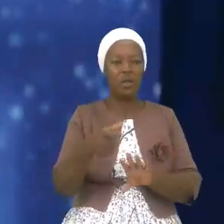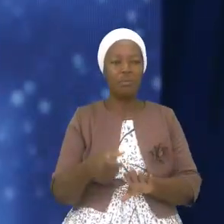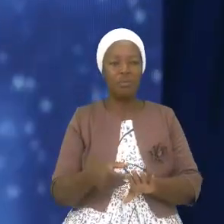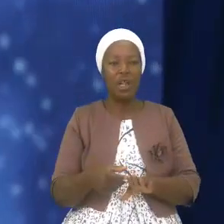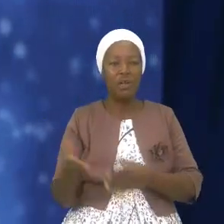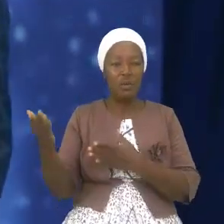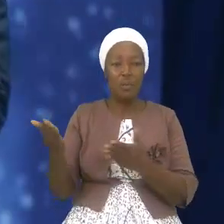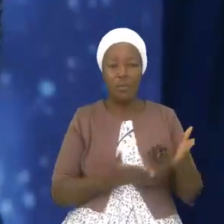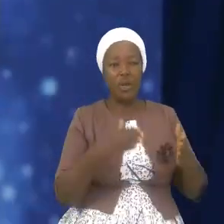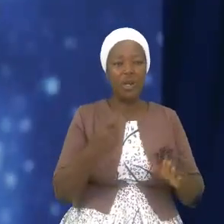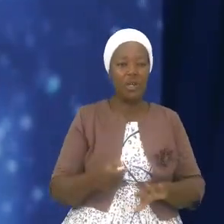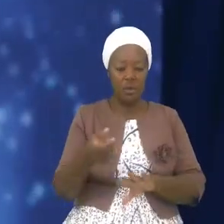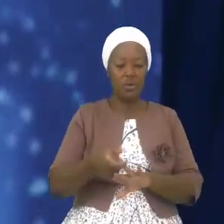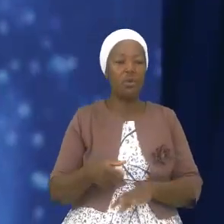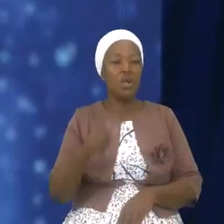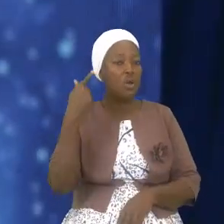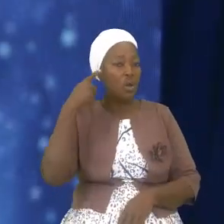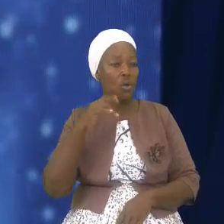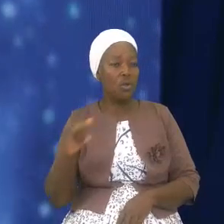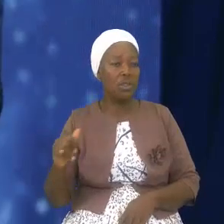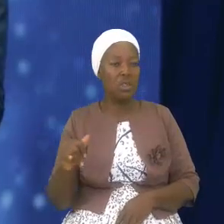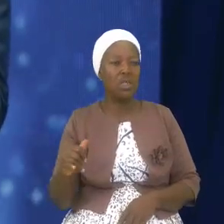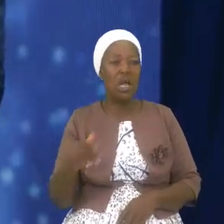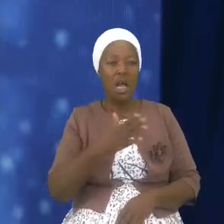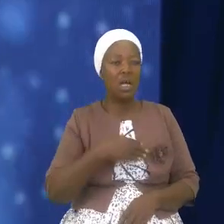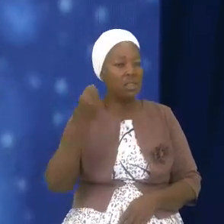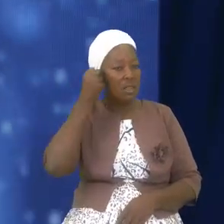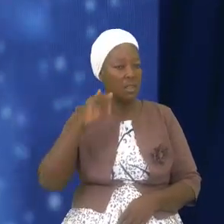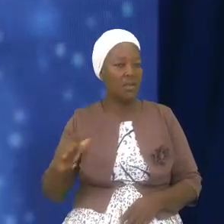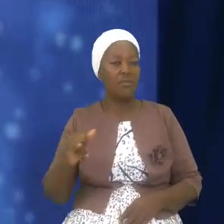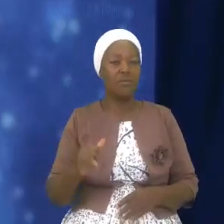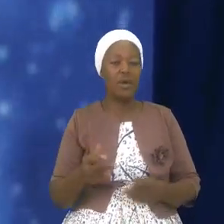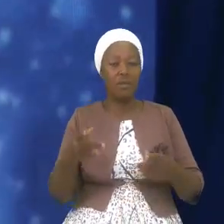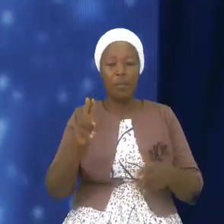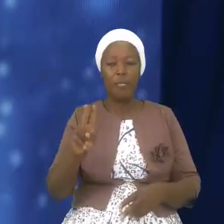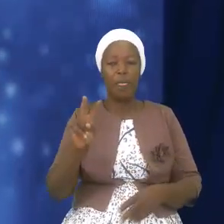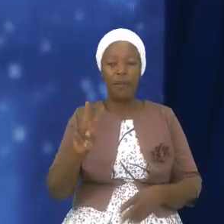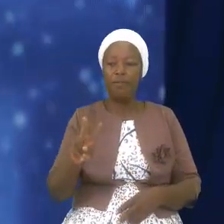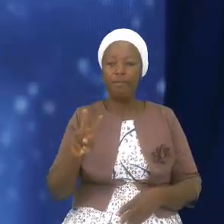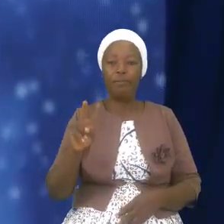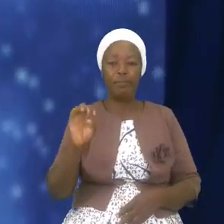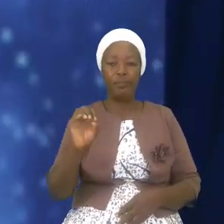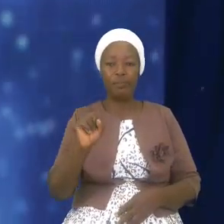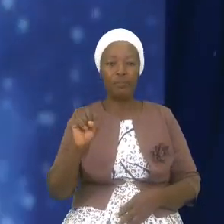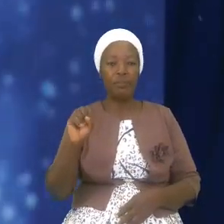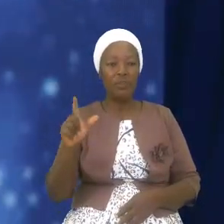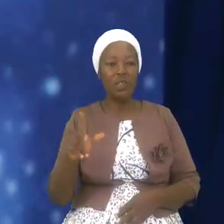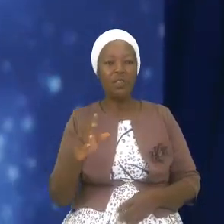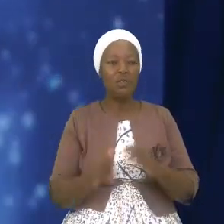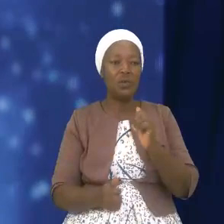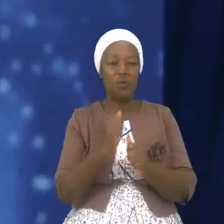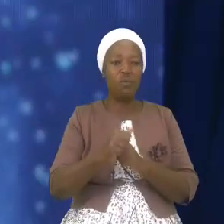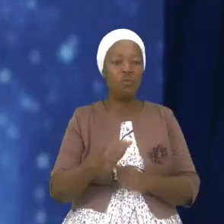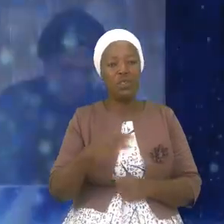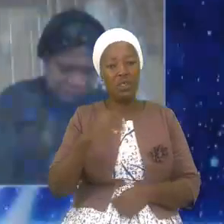out of the temple which was in Jerusalem, that the king and the princes and